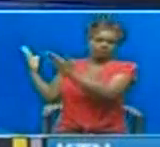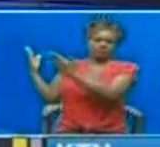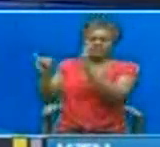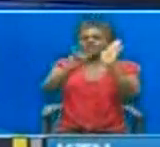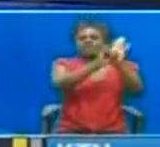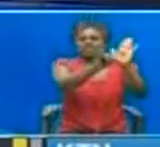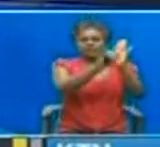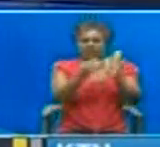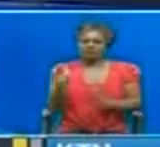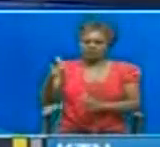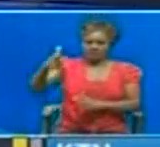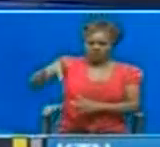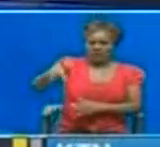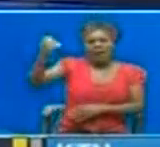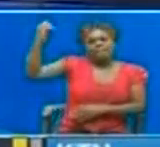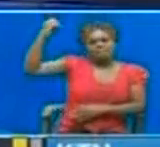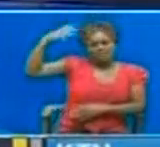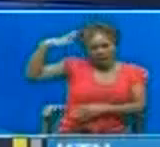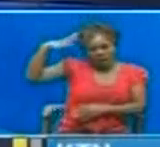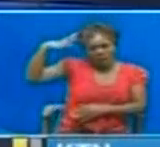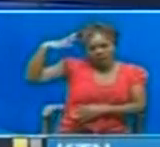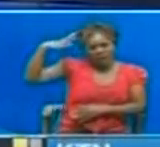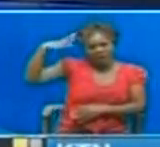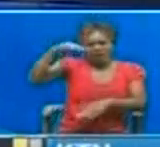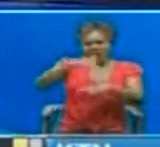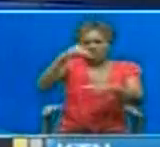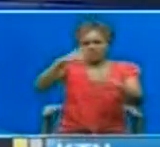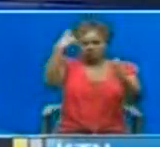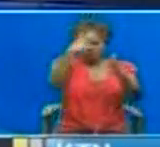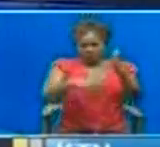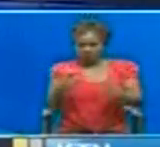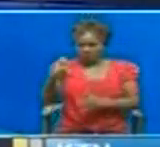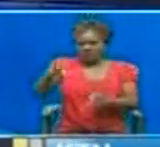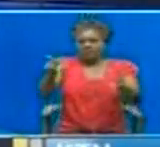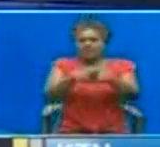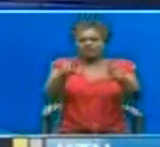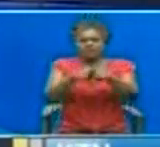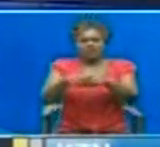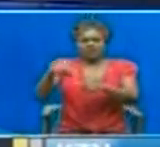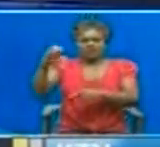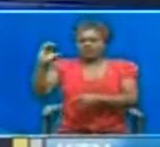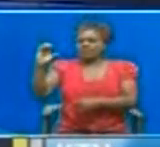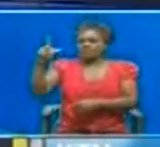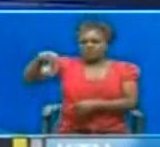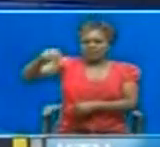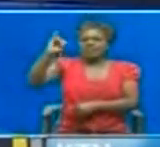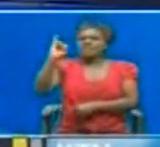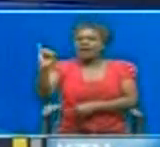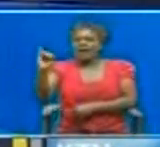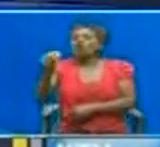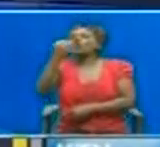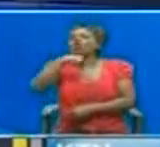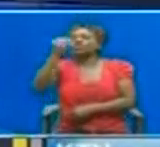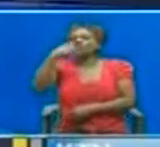indicators: fuel, electricity, which is also greatly affected by the cost of fuel, as we know, and the CPI, what is basically